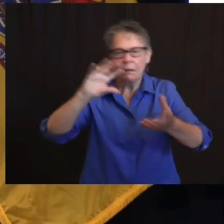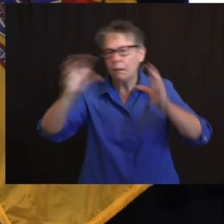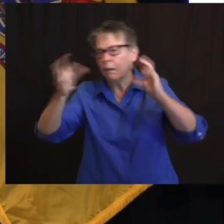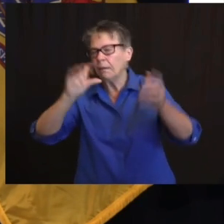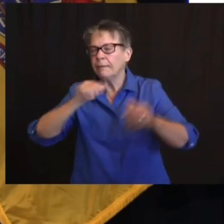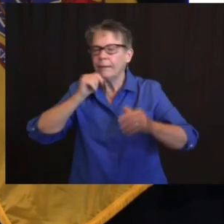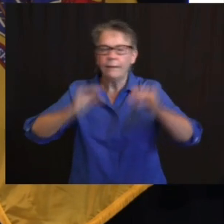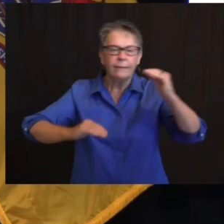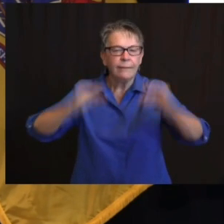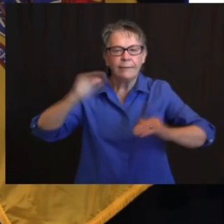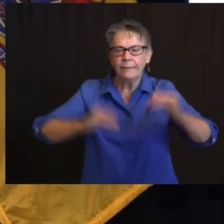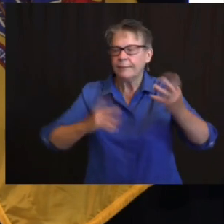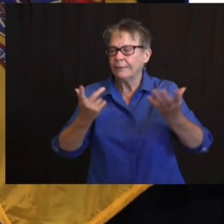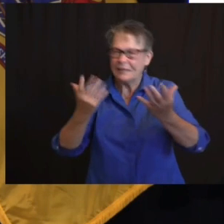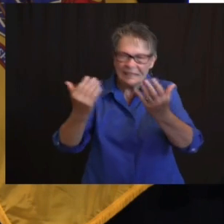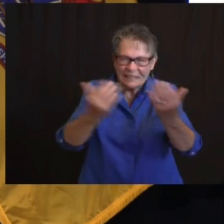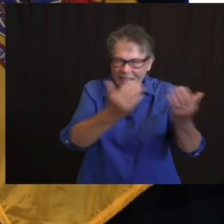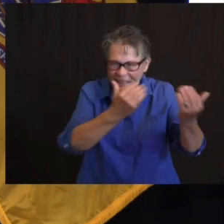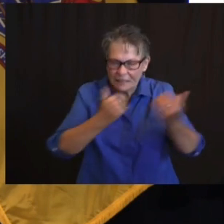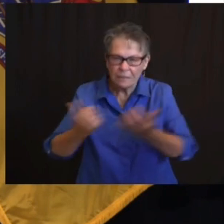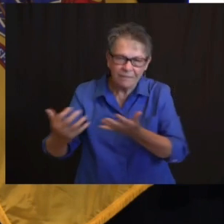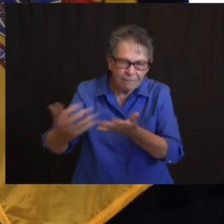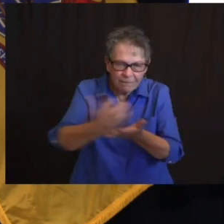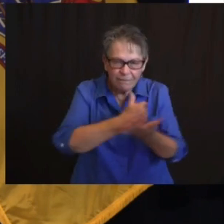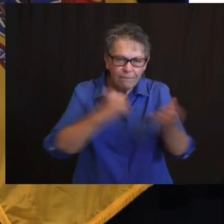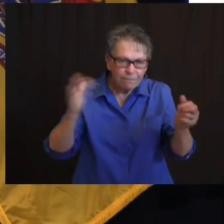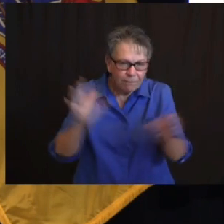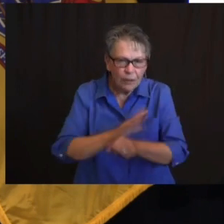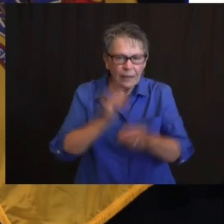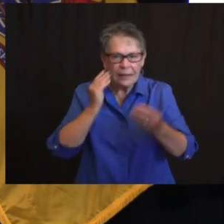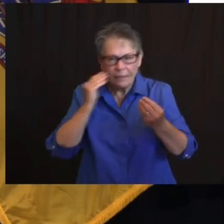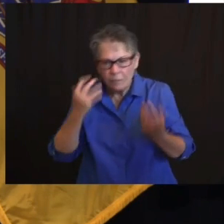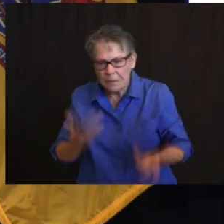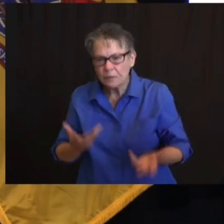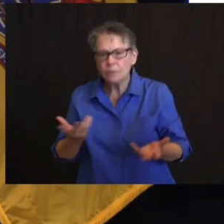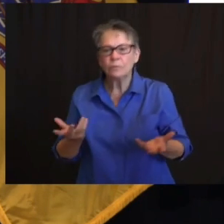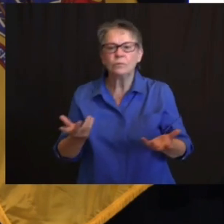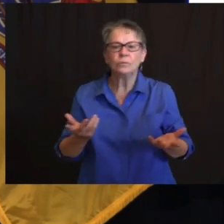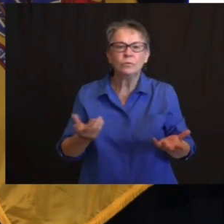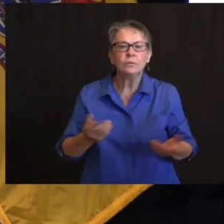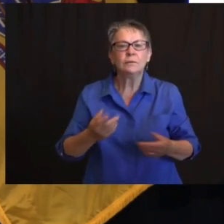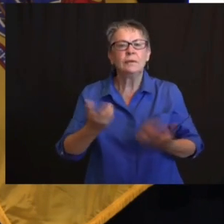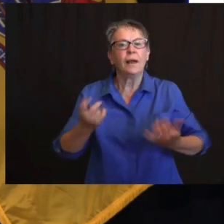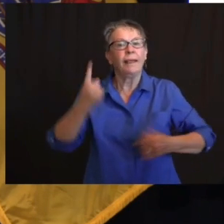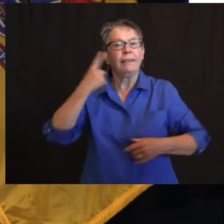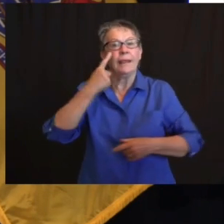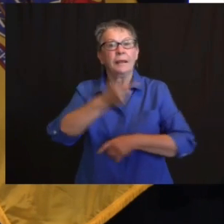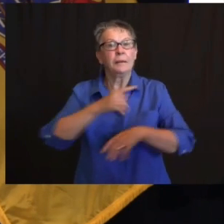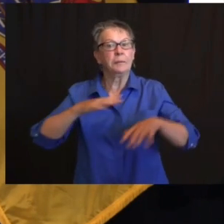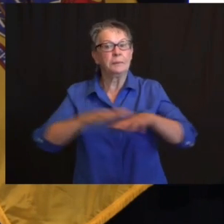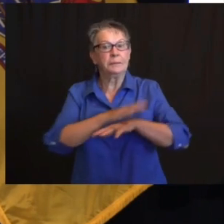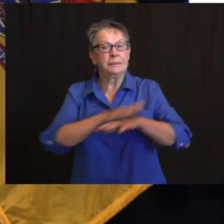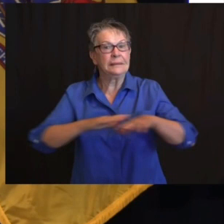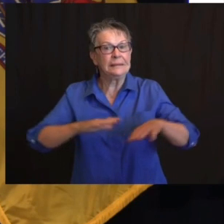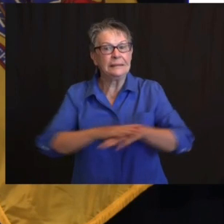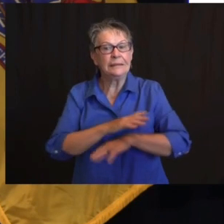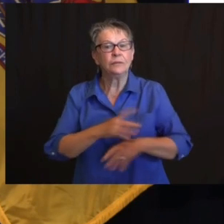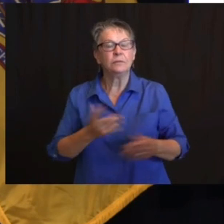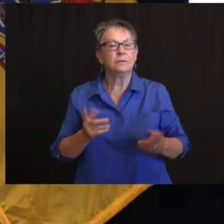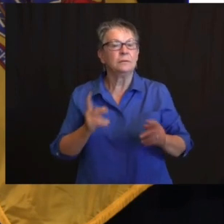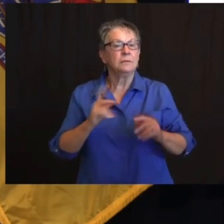the shore rental share house that we heard about a couple of weeks ago, where folks were going back to